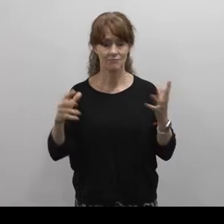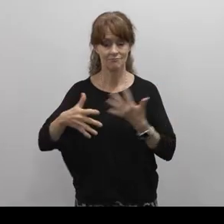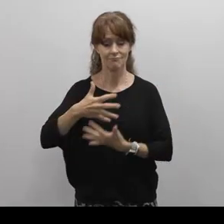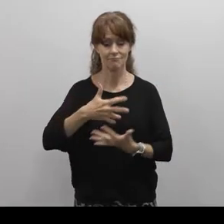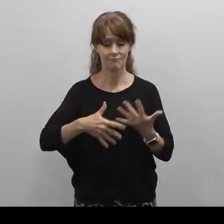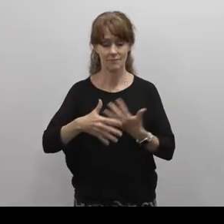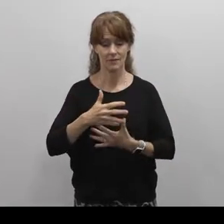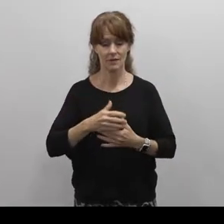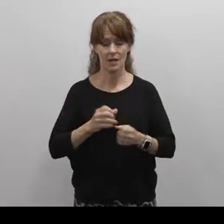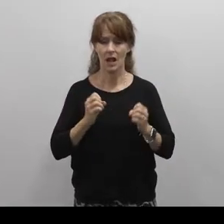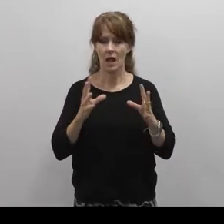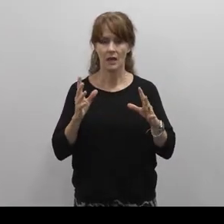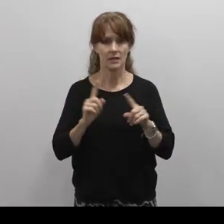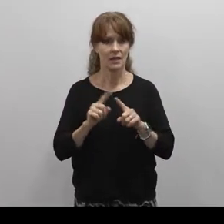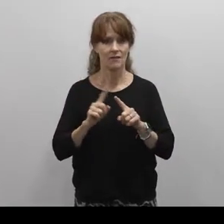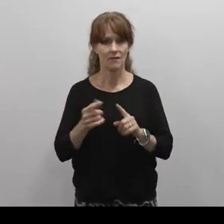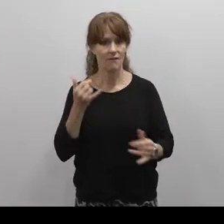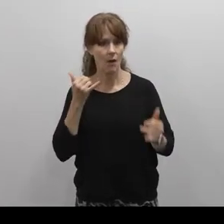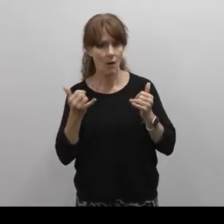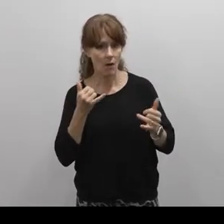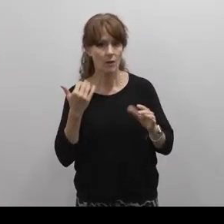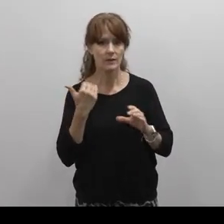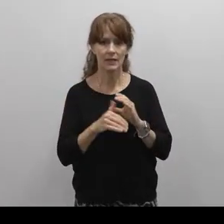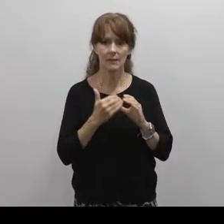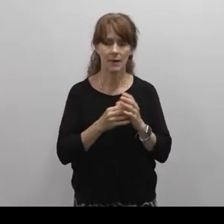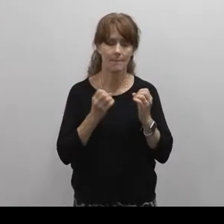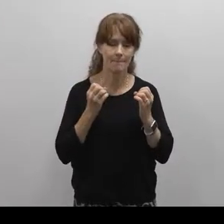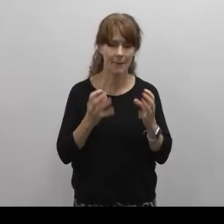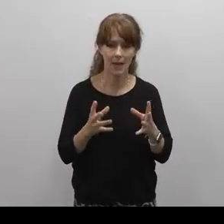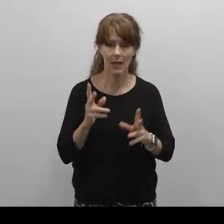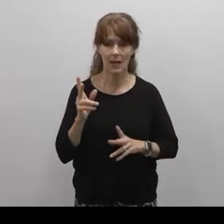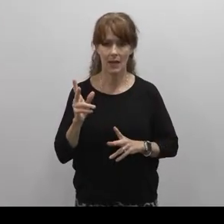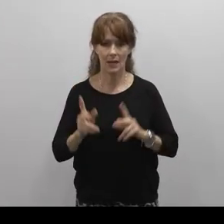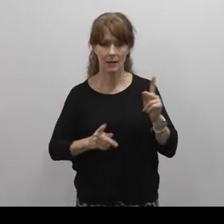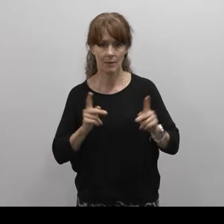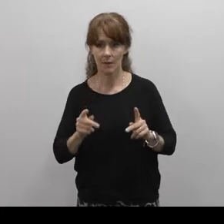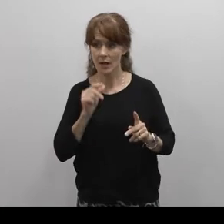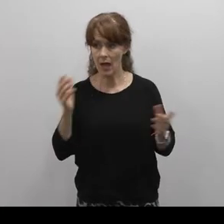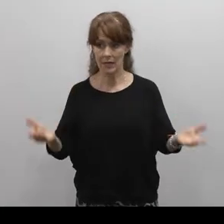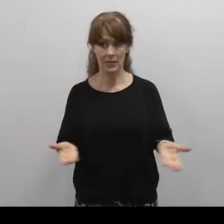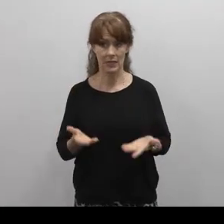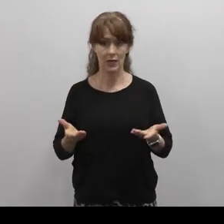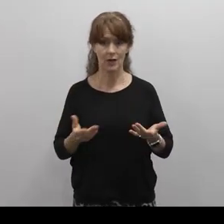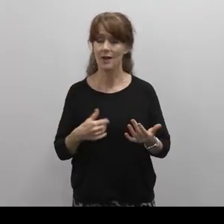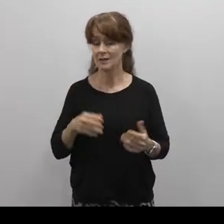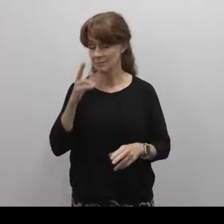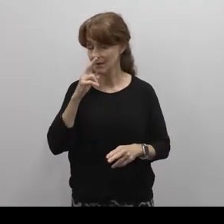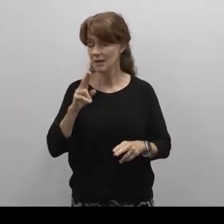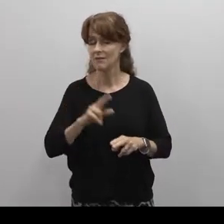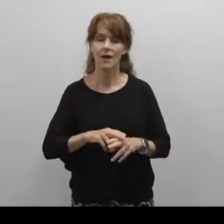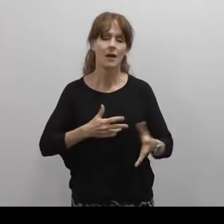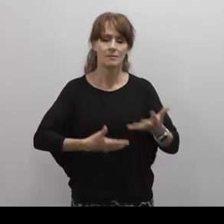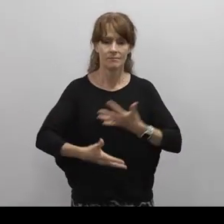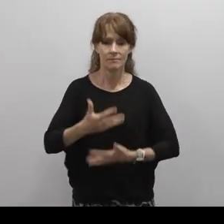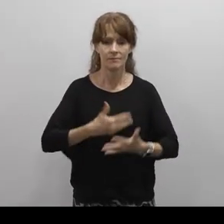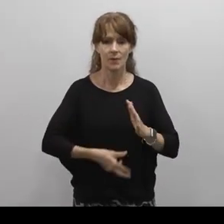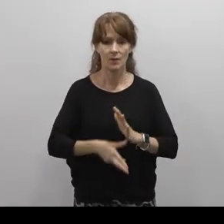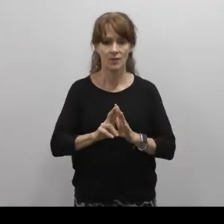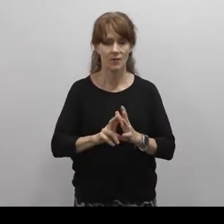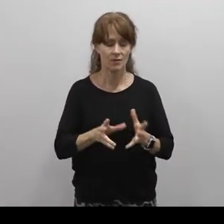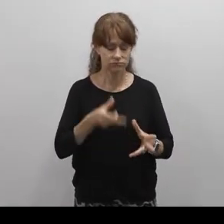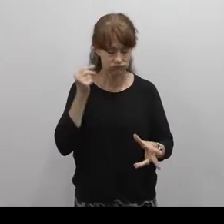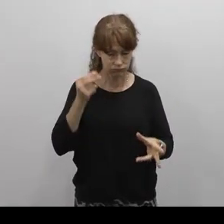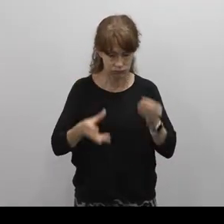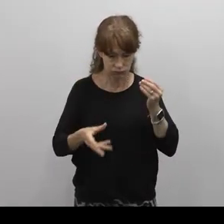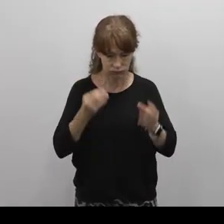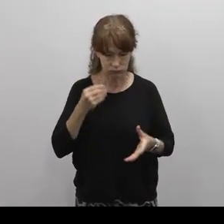I highlighted a lot of different phone calls and emails we've received from a number of different folks who are not in the room, and it's been fun. It's been fun to just review and soak in the